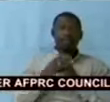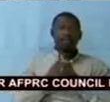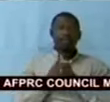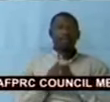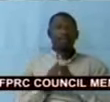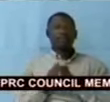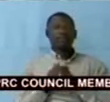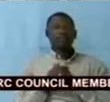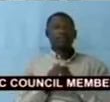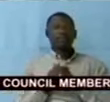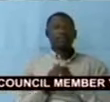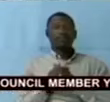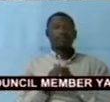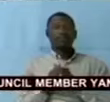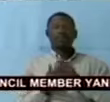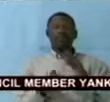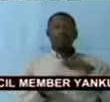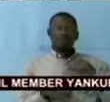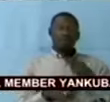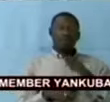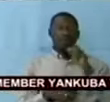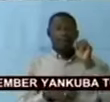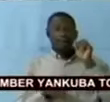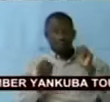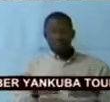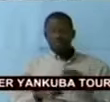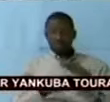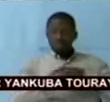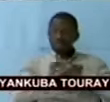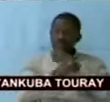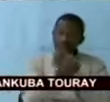for possible arrest to